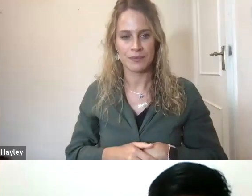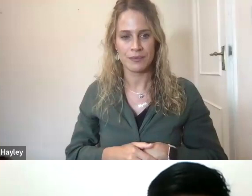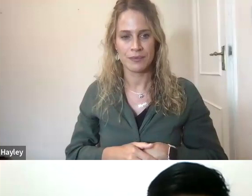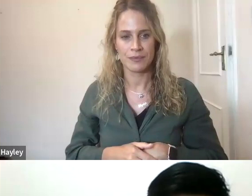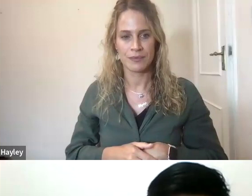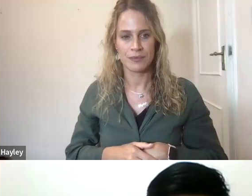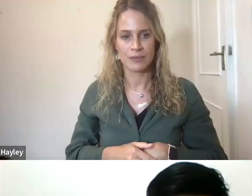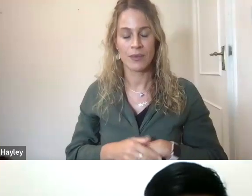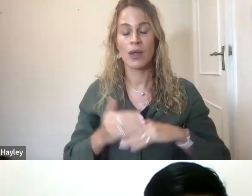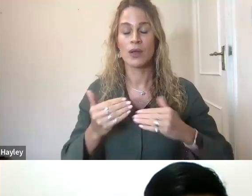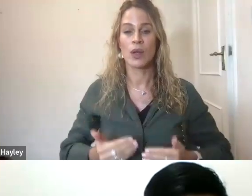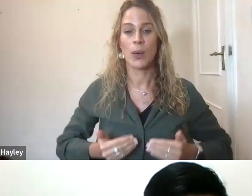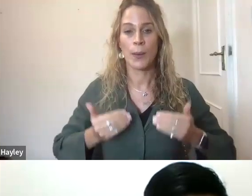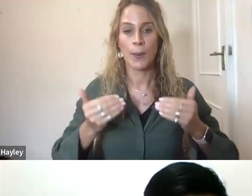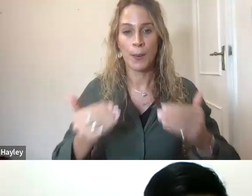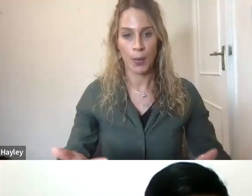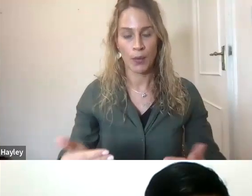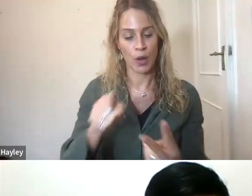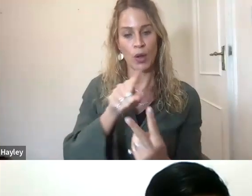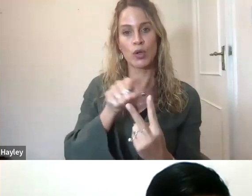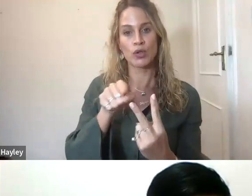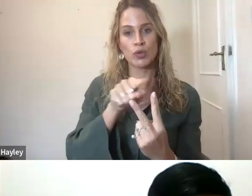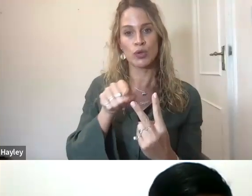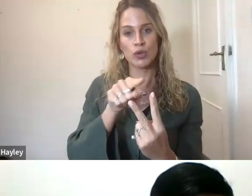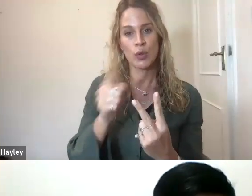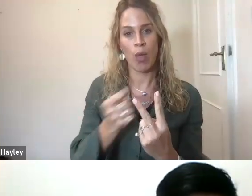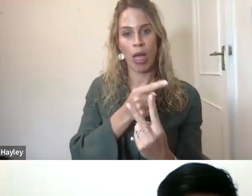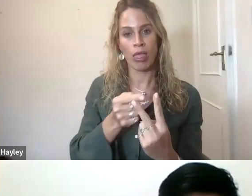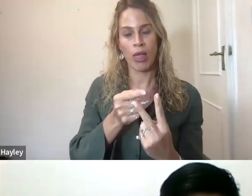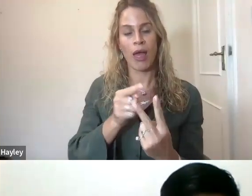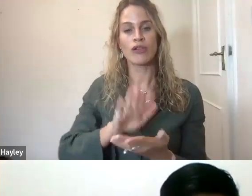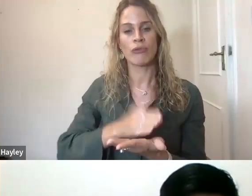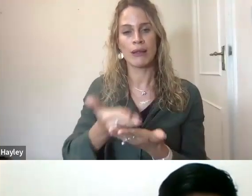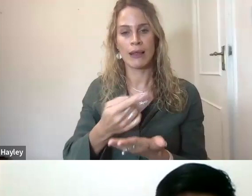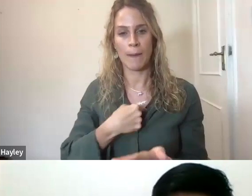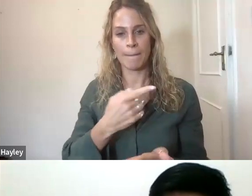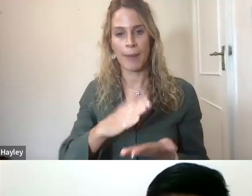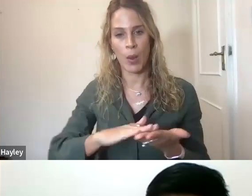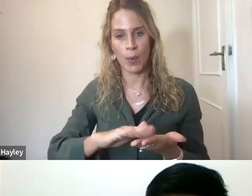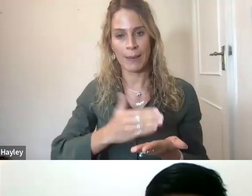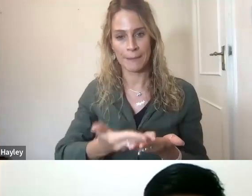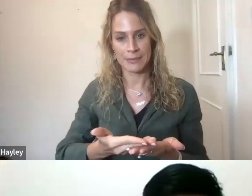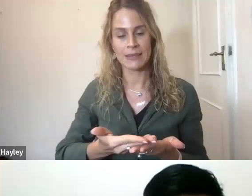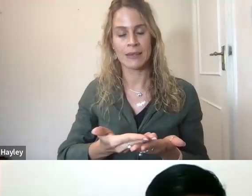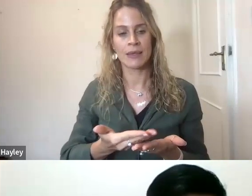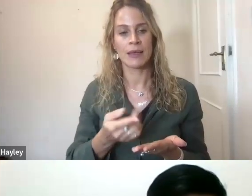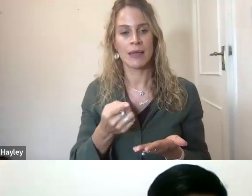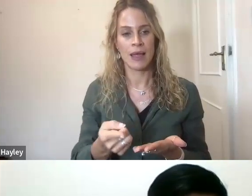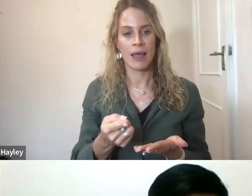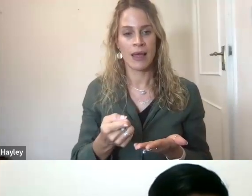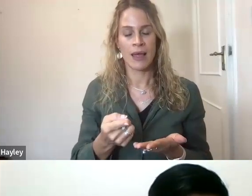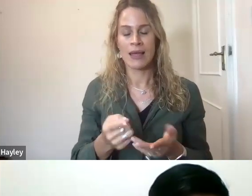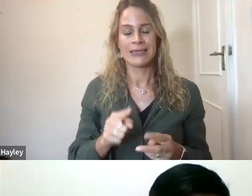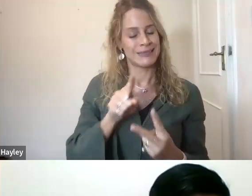Moving on to translations of two other Tamil poems by S. Vijayalakshmi and Asymptote, which address